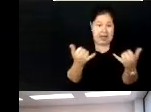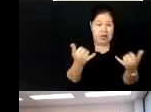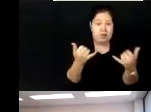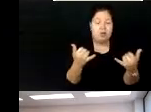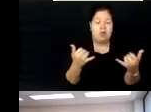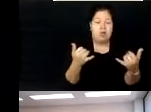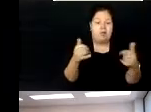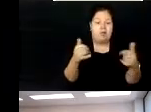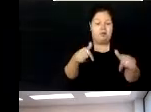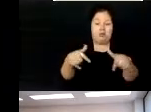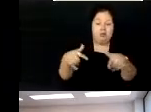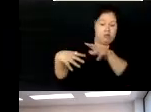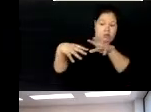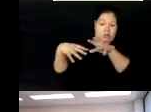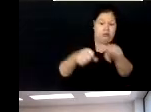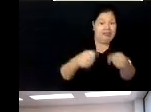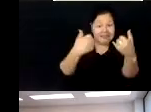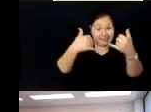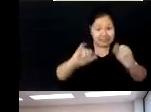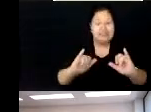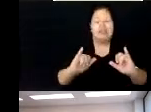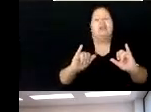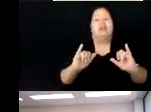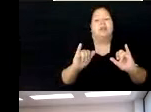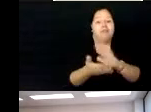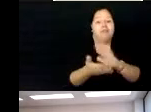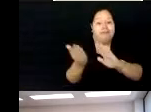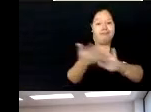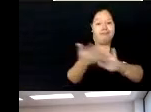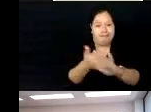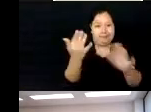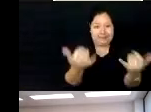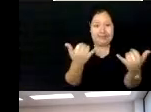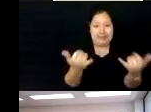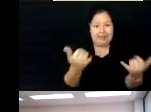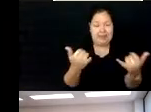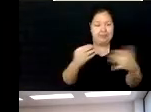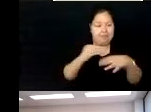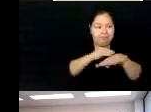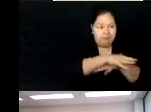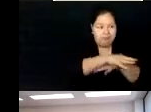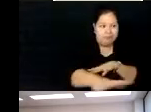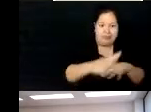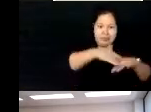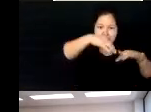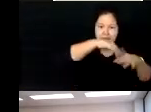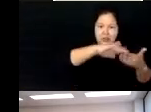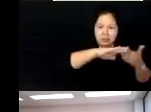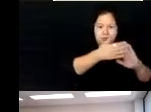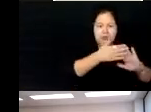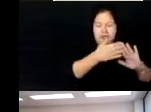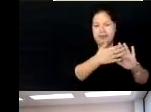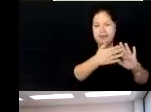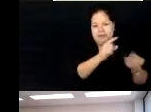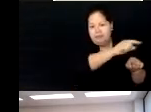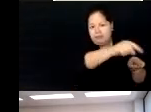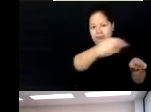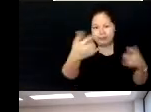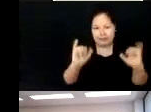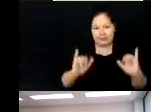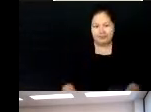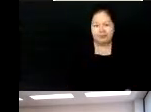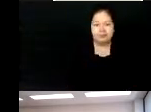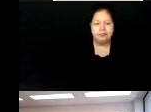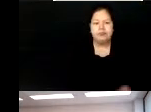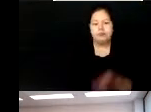that colonialism and colonization and their impacts continue into the present day. So on this slide, we see